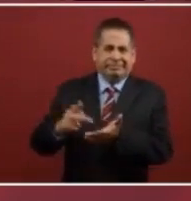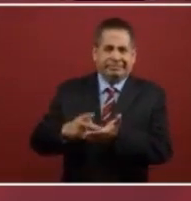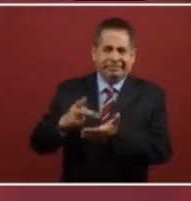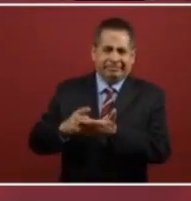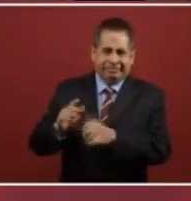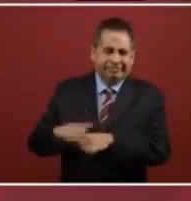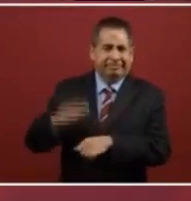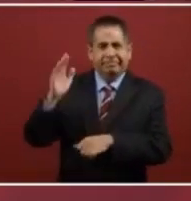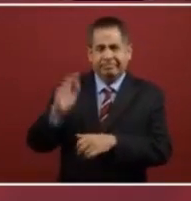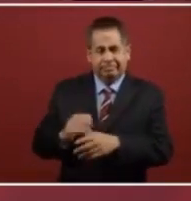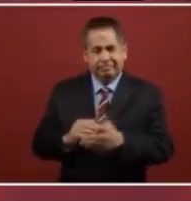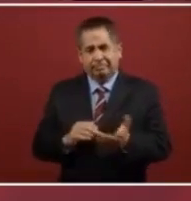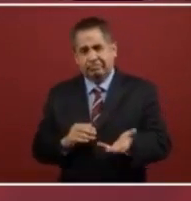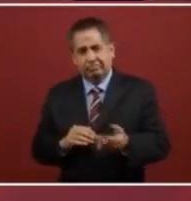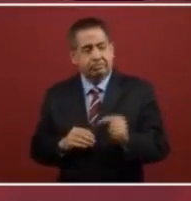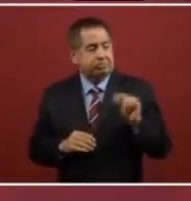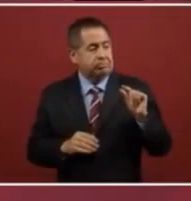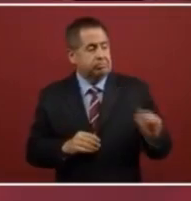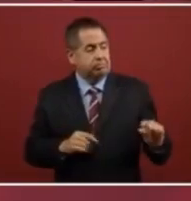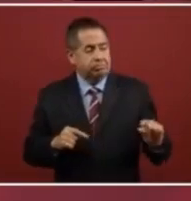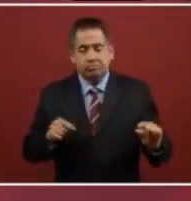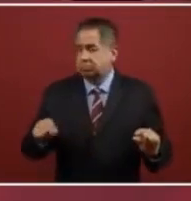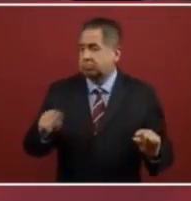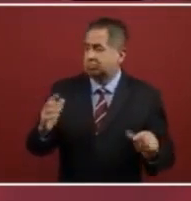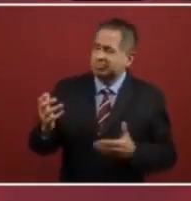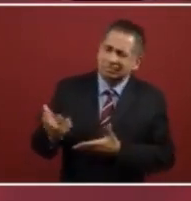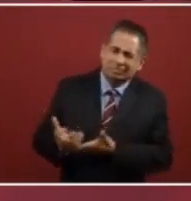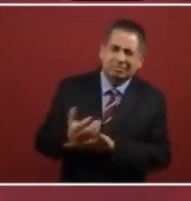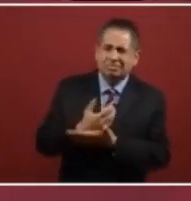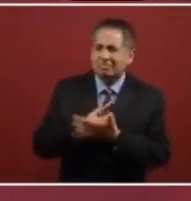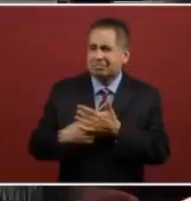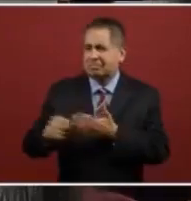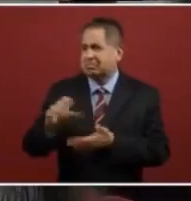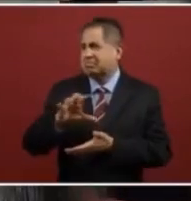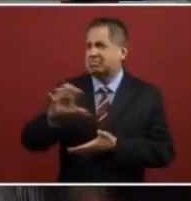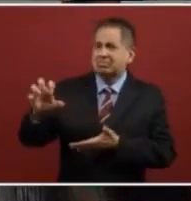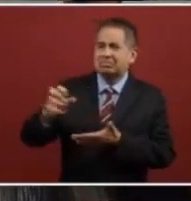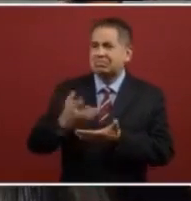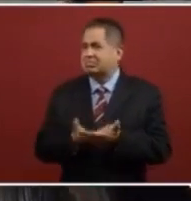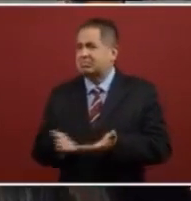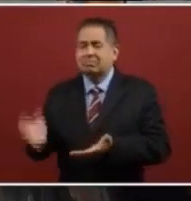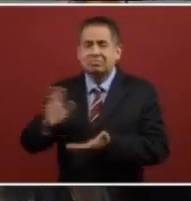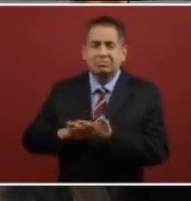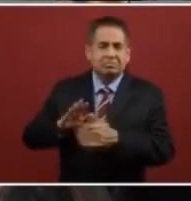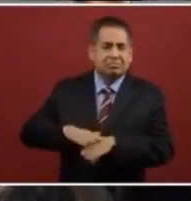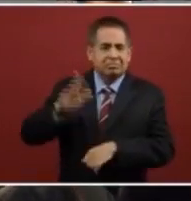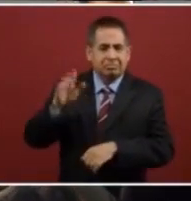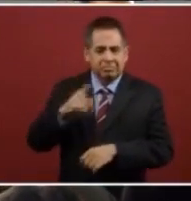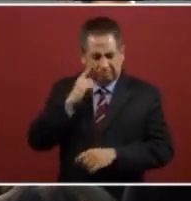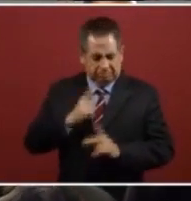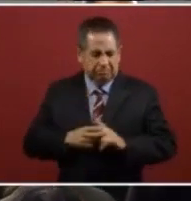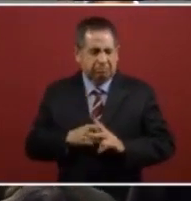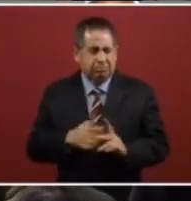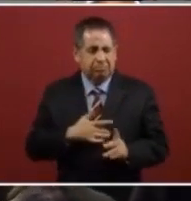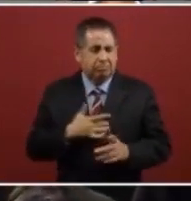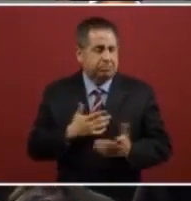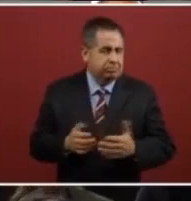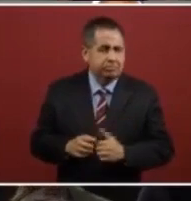de un salario mínimo. than the minimum salary. Hagan la cuenta, If you do the math,